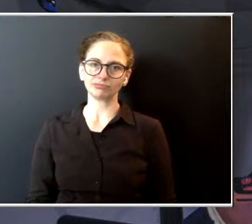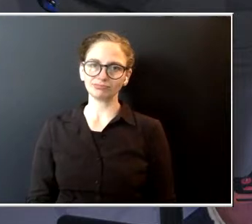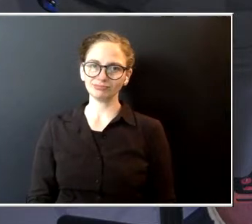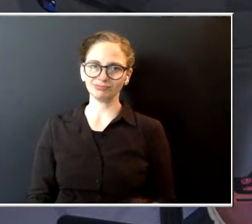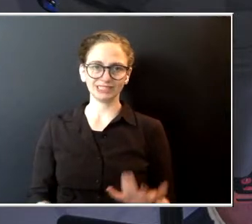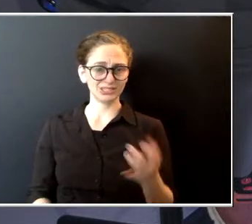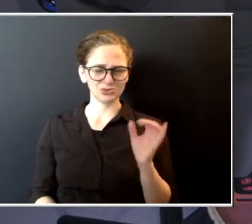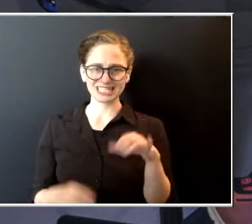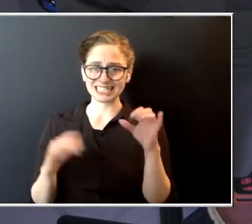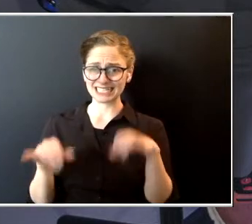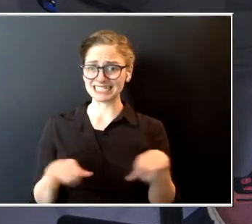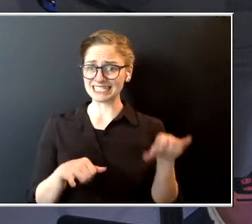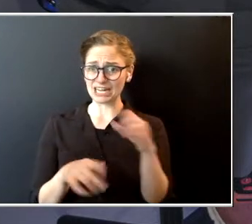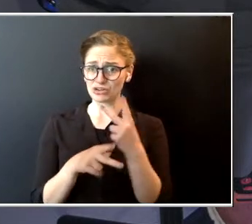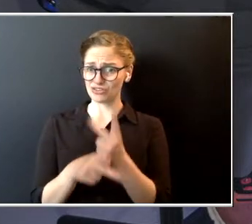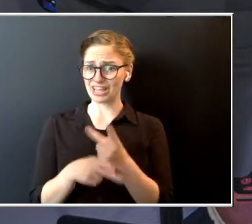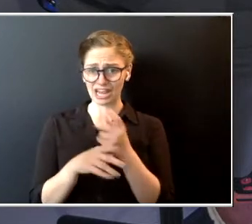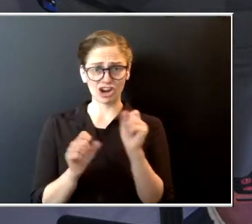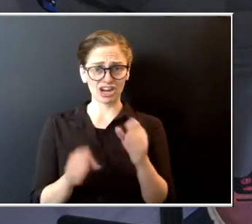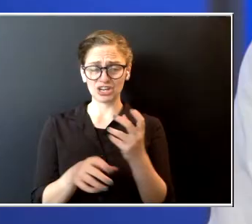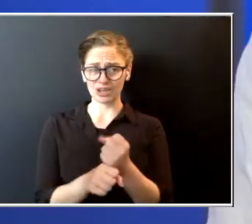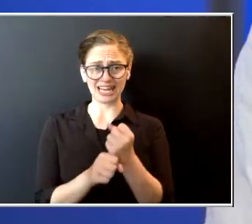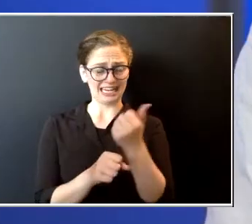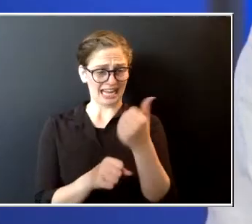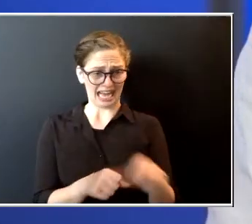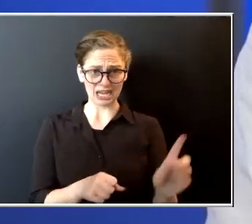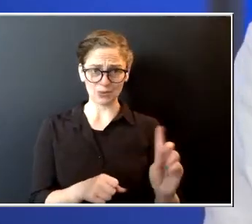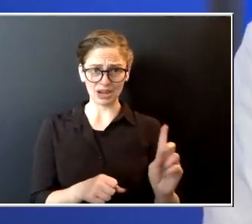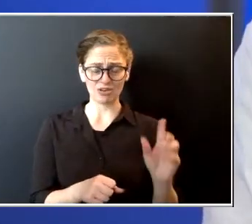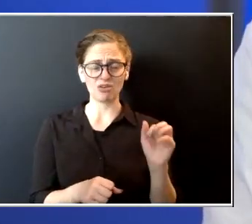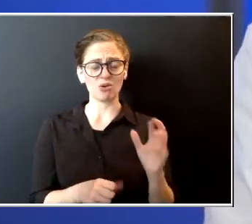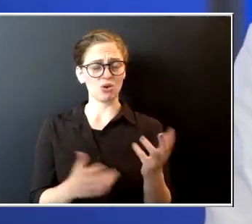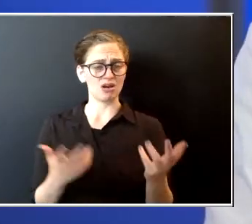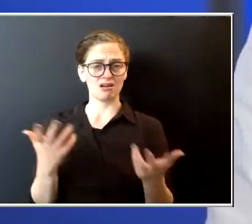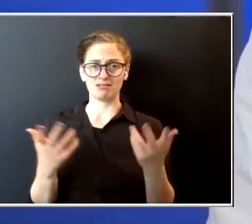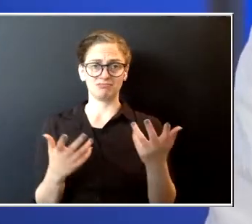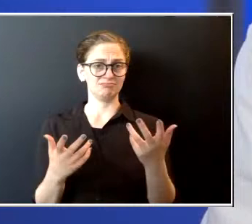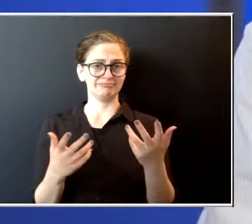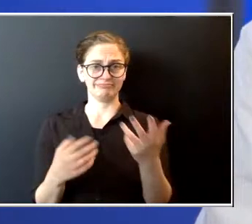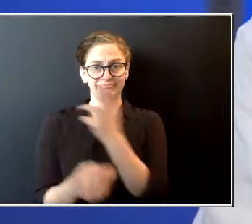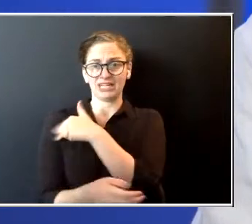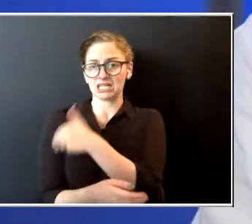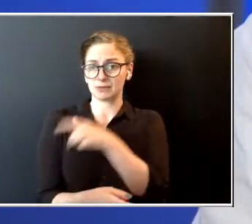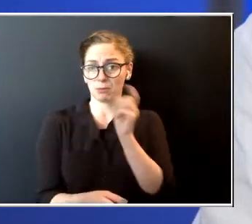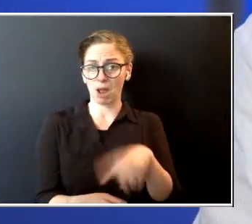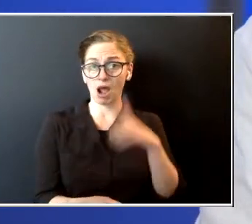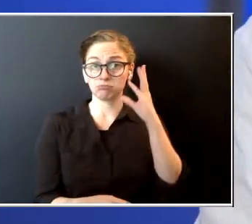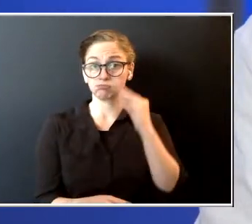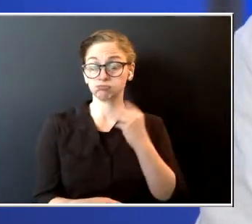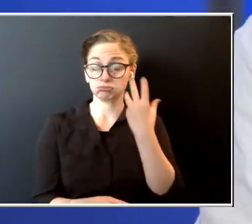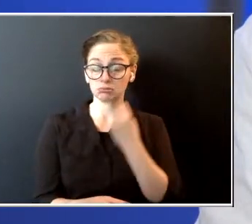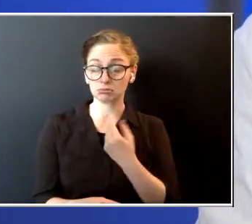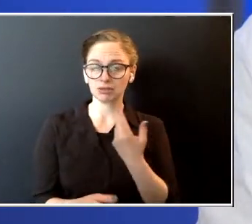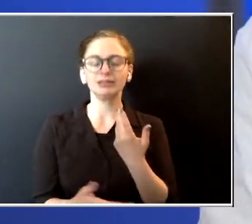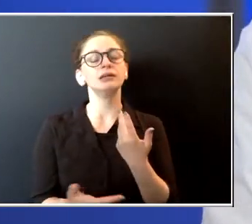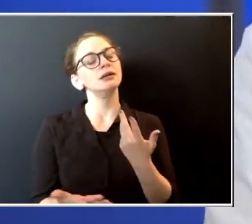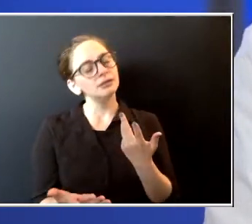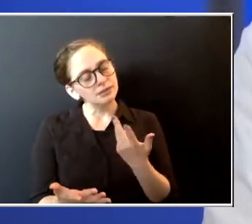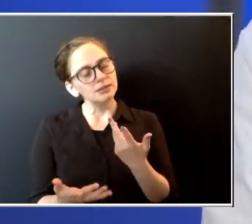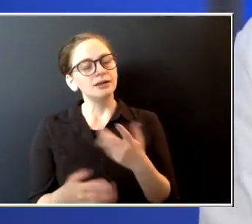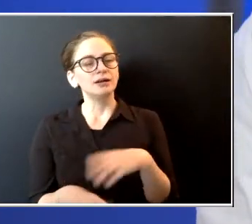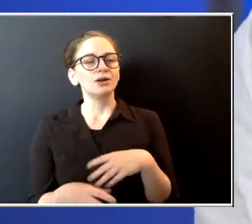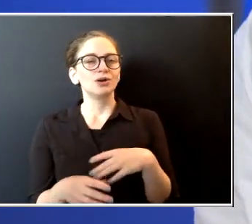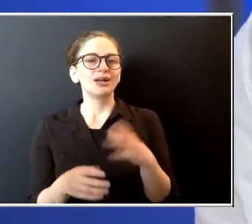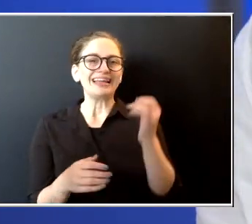have to have a lot of experience? It's definitely what they've shown is that, like with most things in medicine, the more experienced you are, the higher volume, the